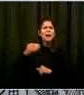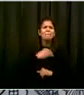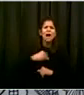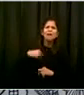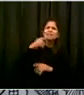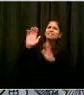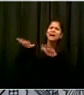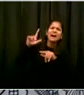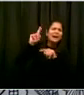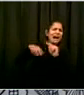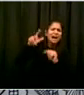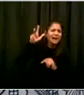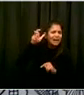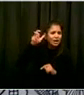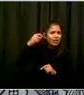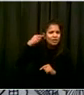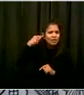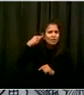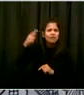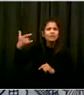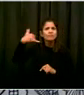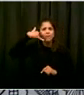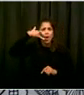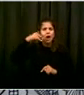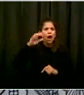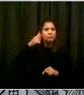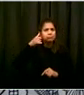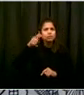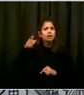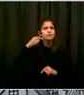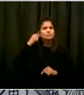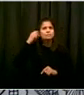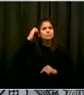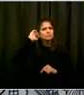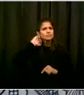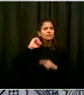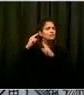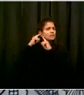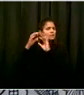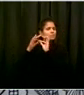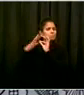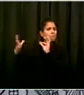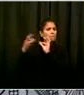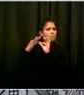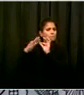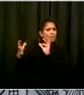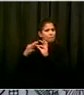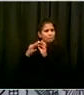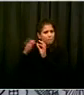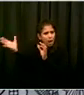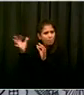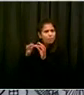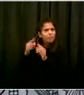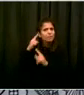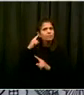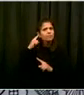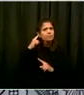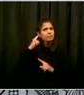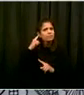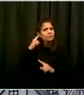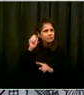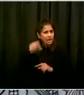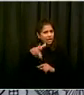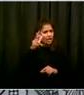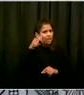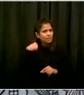Can you hear me? You're coming in really cut up. Can you hear me? Can you start over your question, please? Can you hear me? Yeah, let's start the question over, yes. Please. Can you hear me?